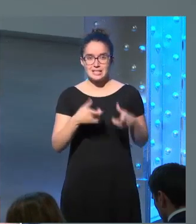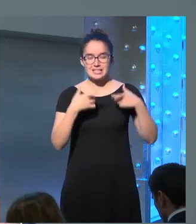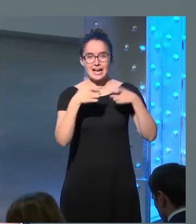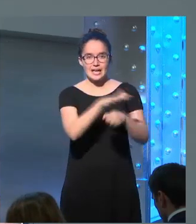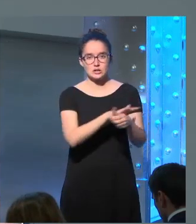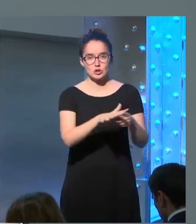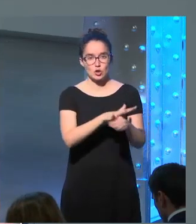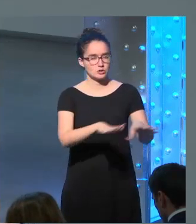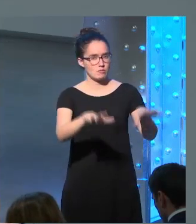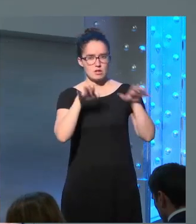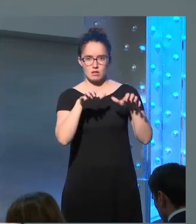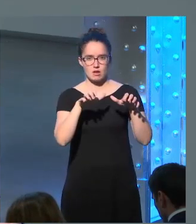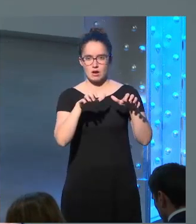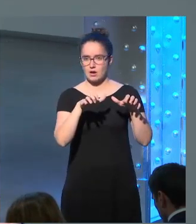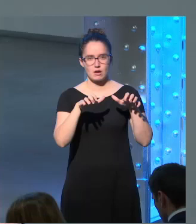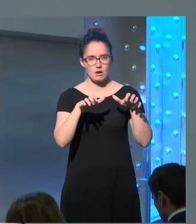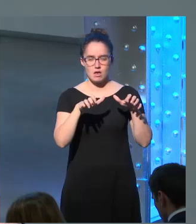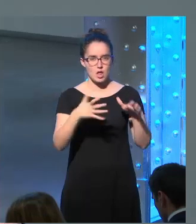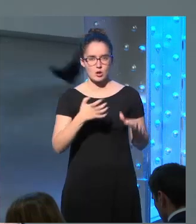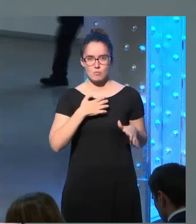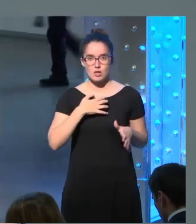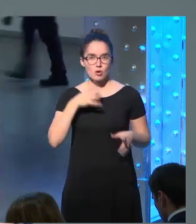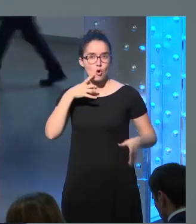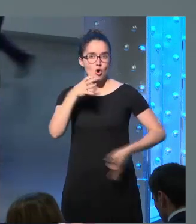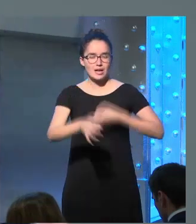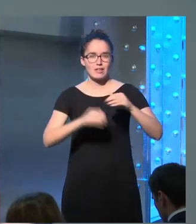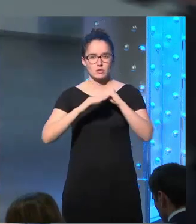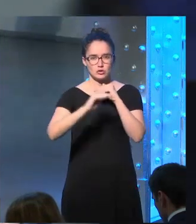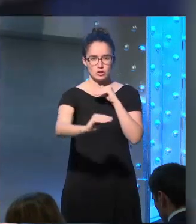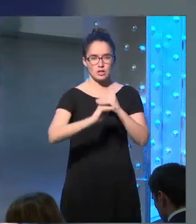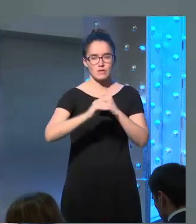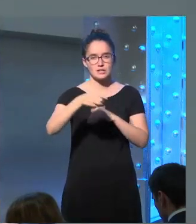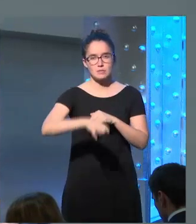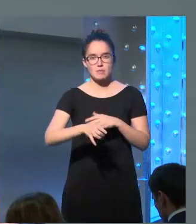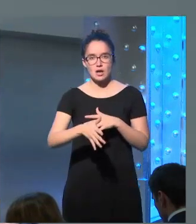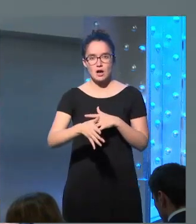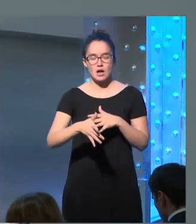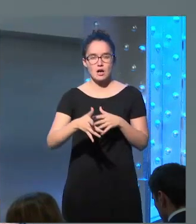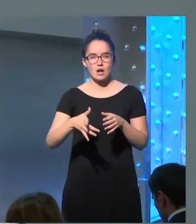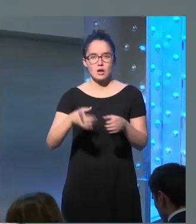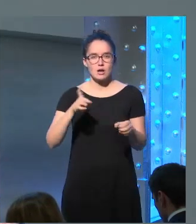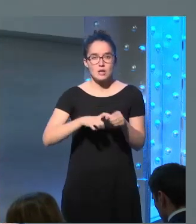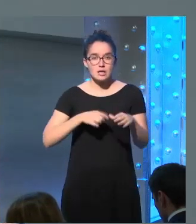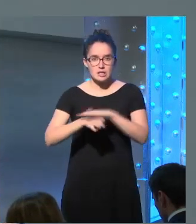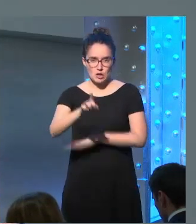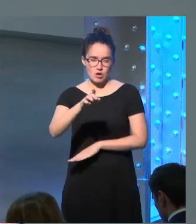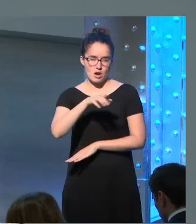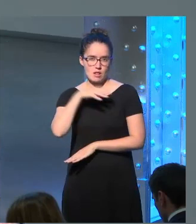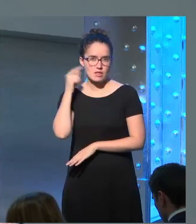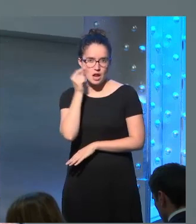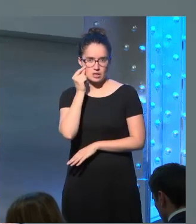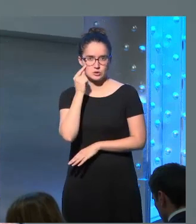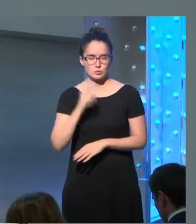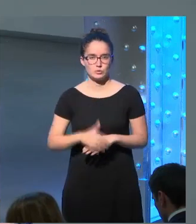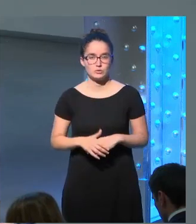of those companies that are not able to set those learning environments as sustainable organization, and also to attract and